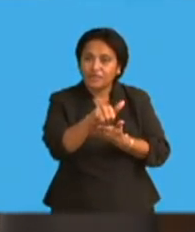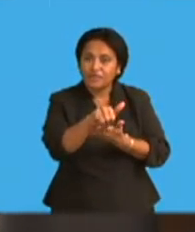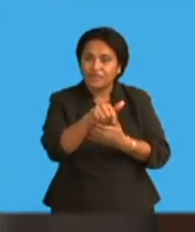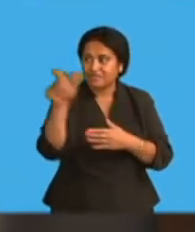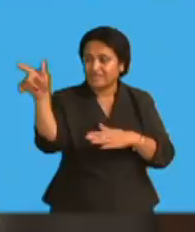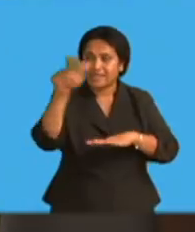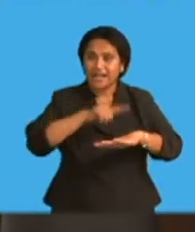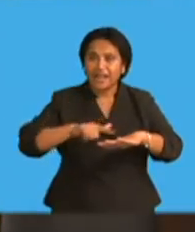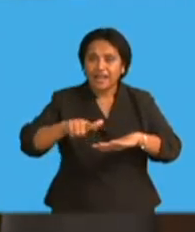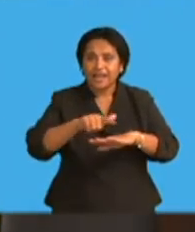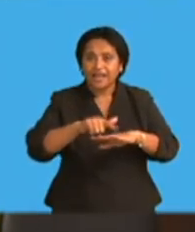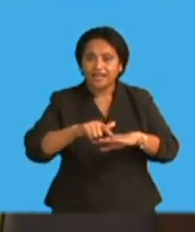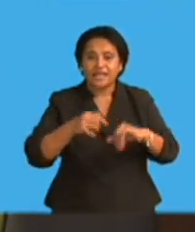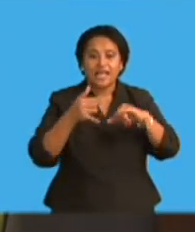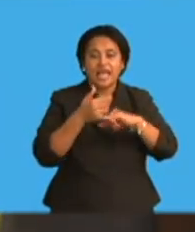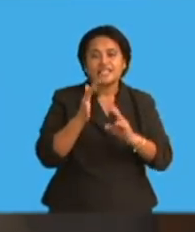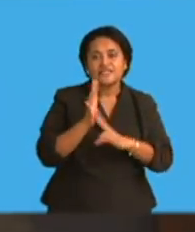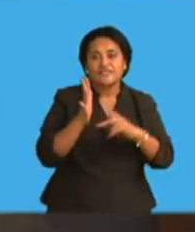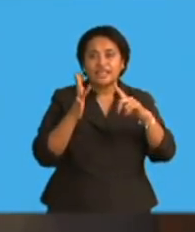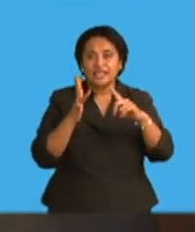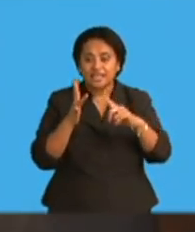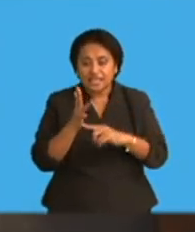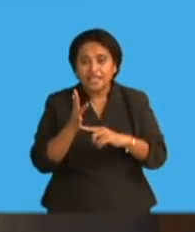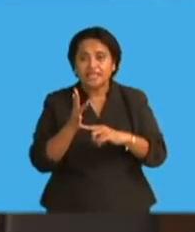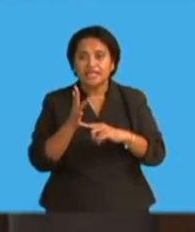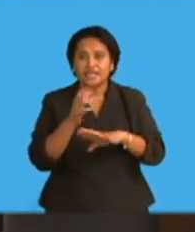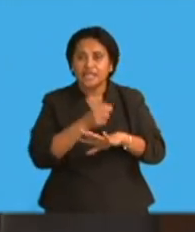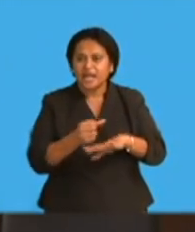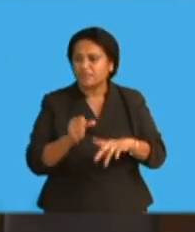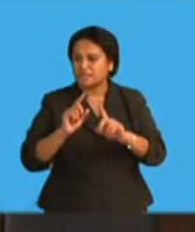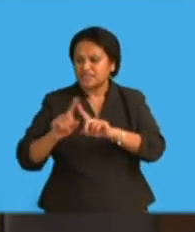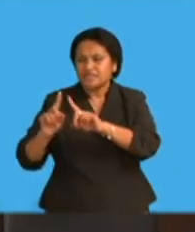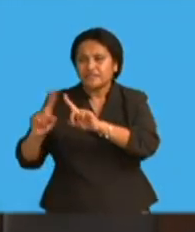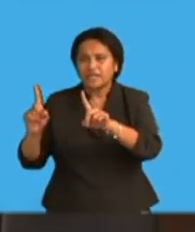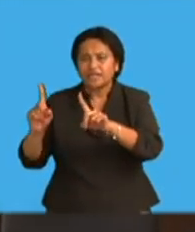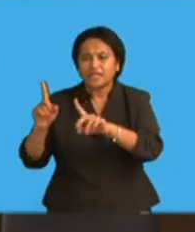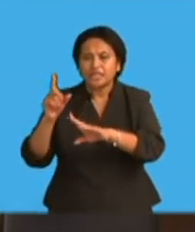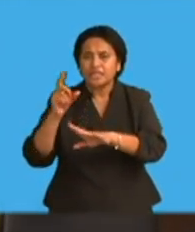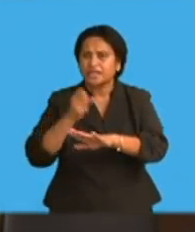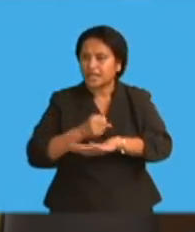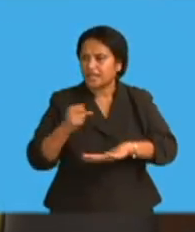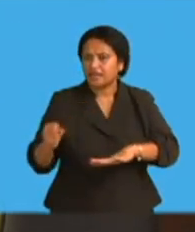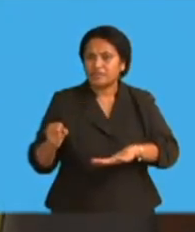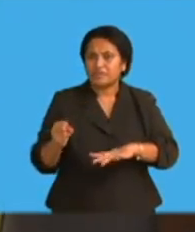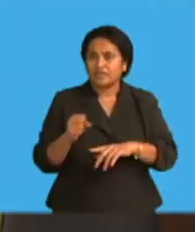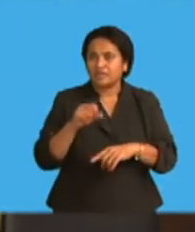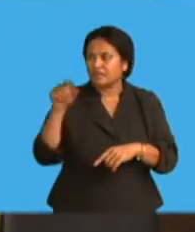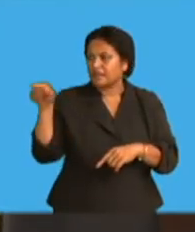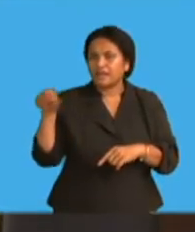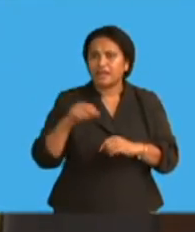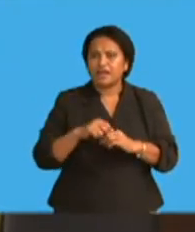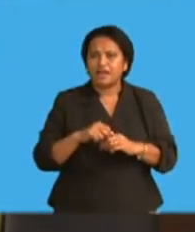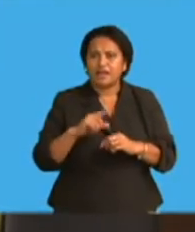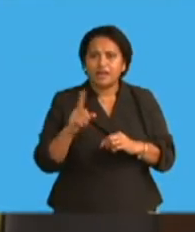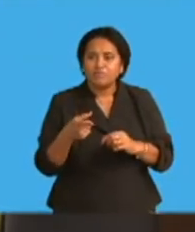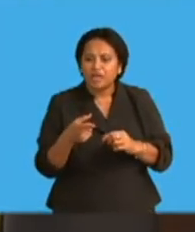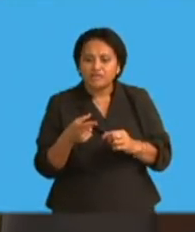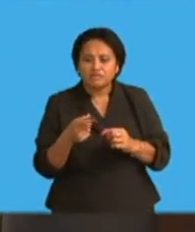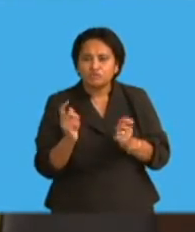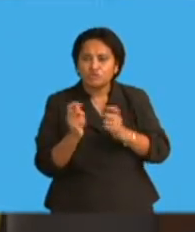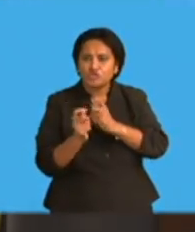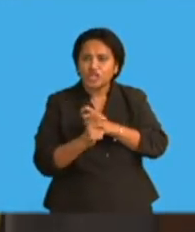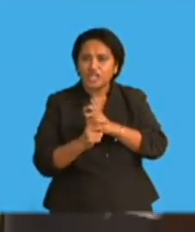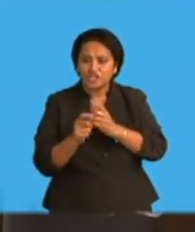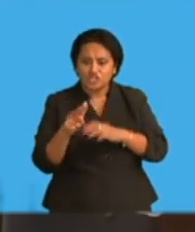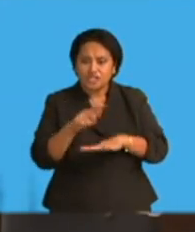SVT government, Alliance government, all of these other DL, SDL, well, they're all there. Nobody changed the rent permutation for that. We are